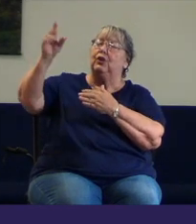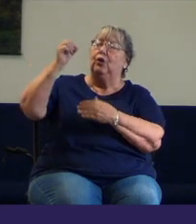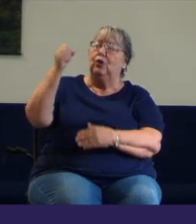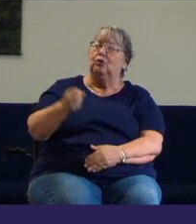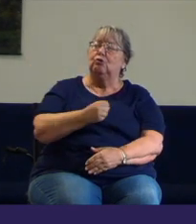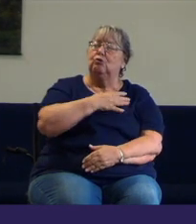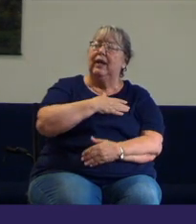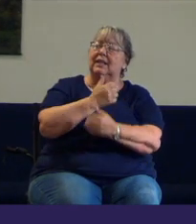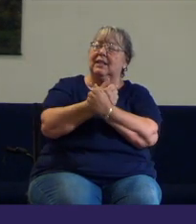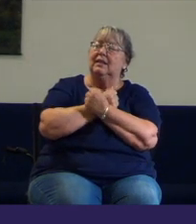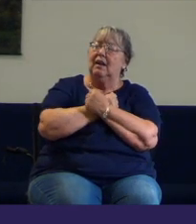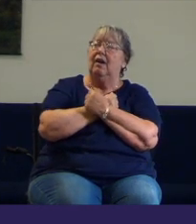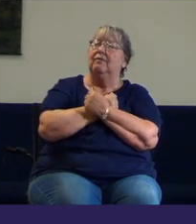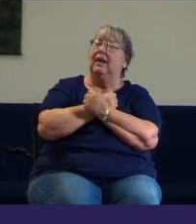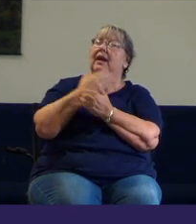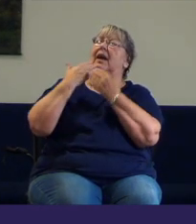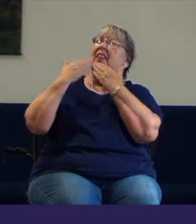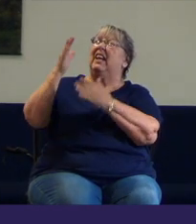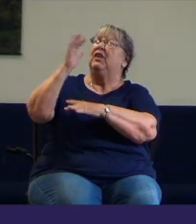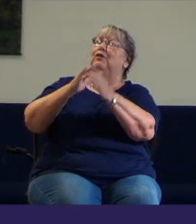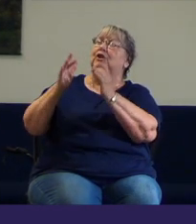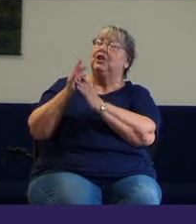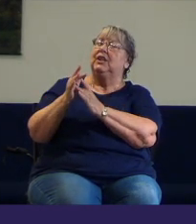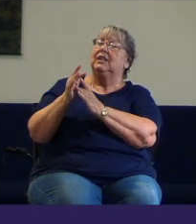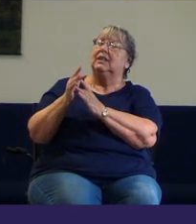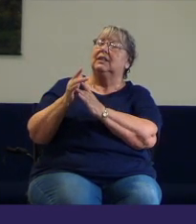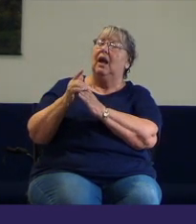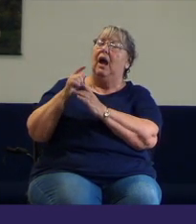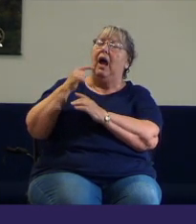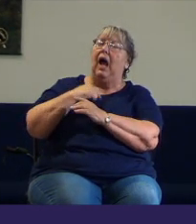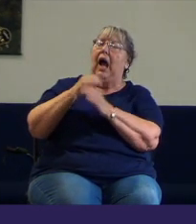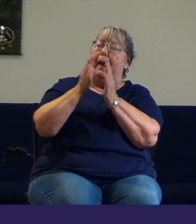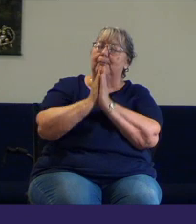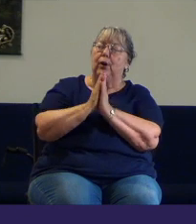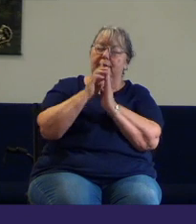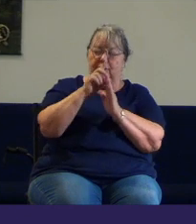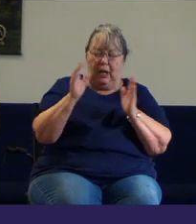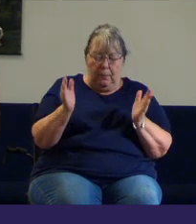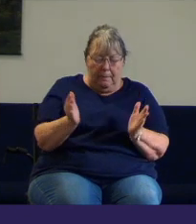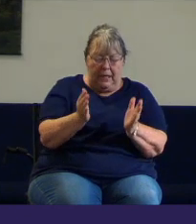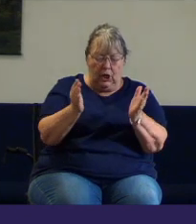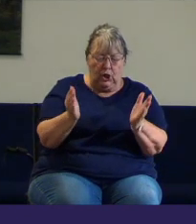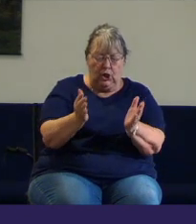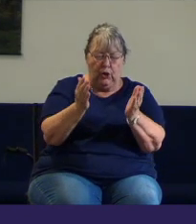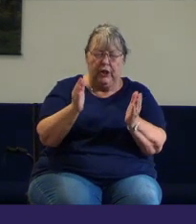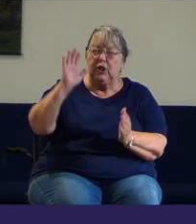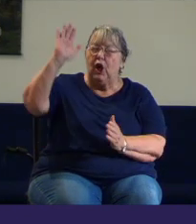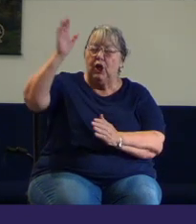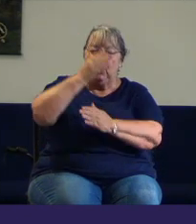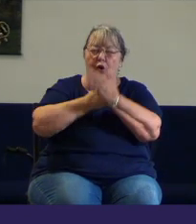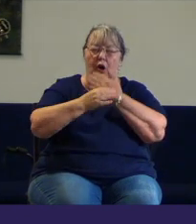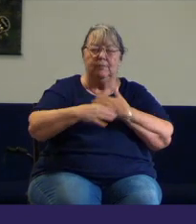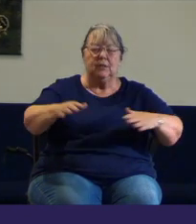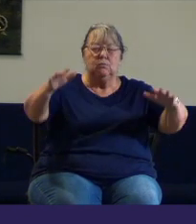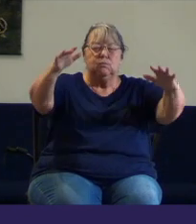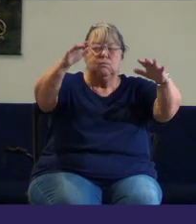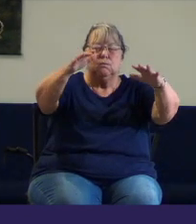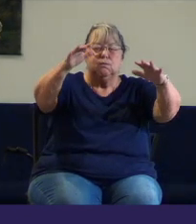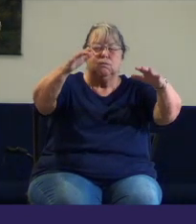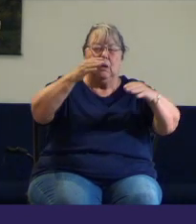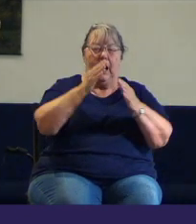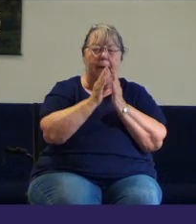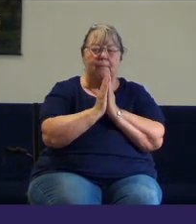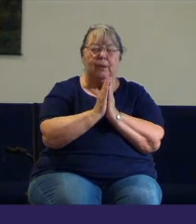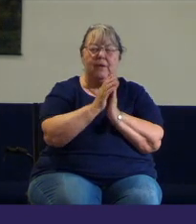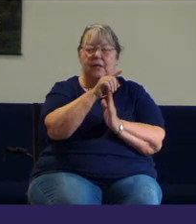Thank you for Jesus. I pray for these, encourage them. And Lord, I pray that you'd put your arms on them. I pray that you'd embrace them. I pray that they would know you. I